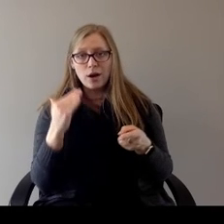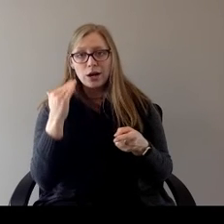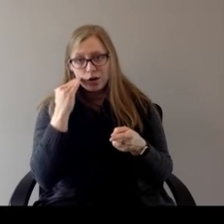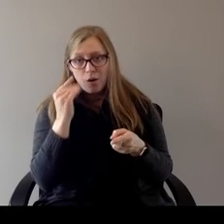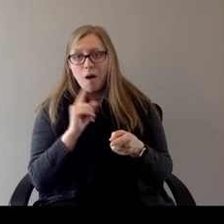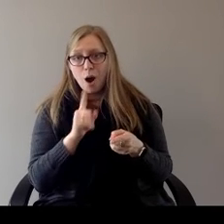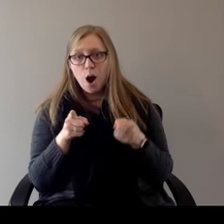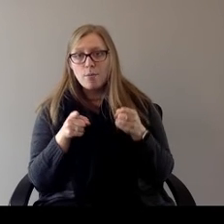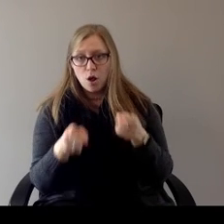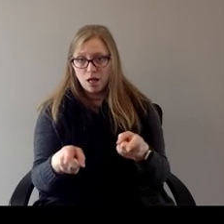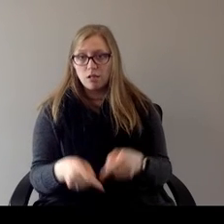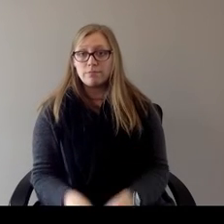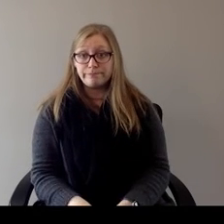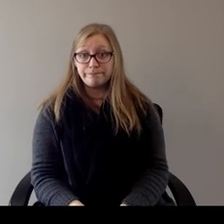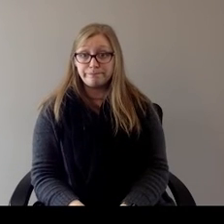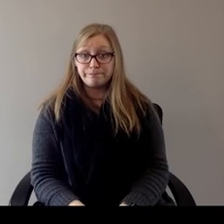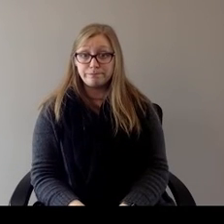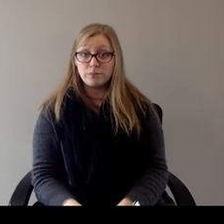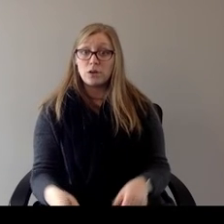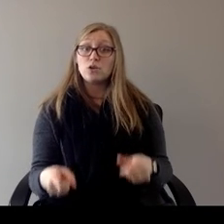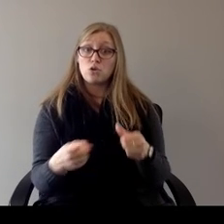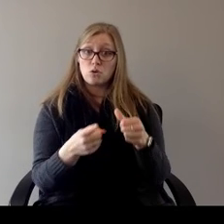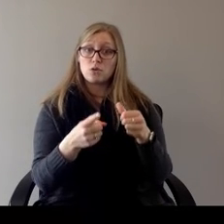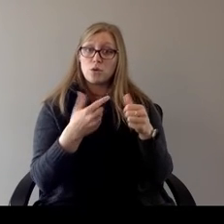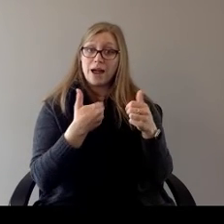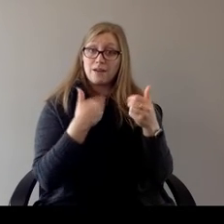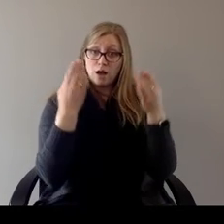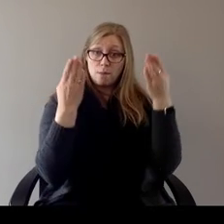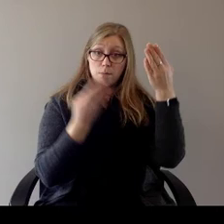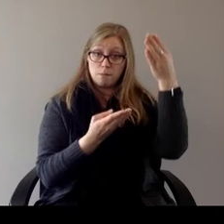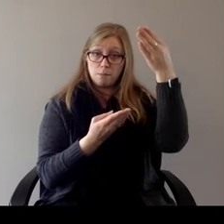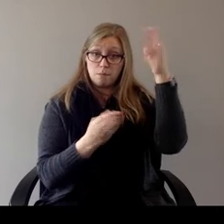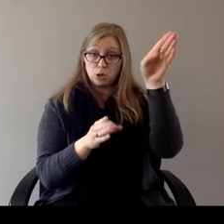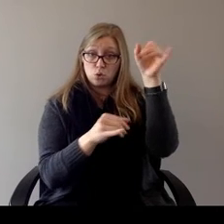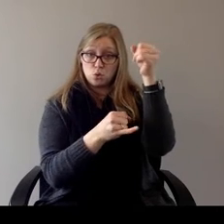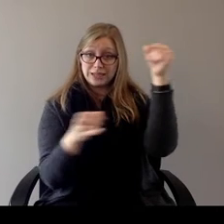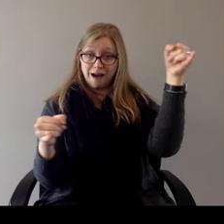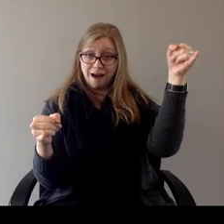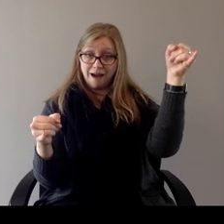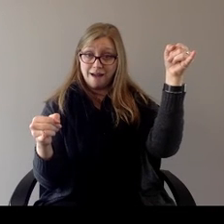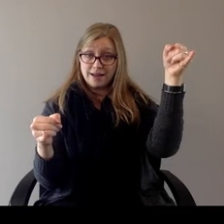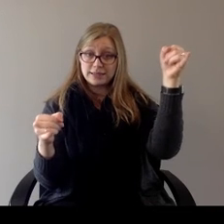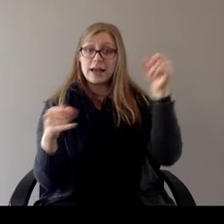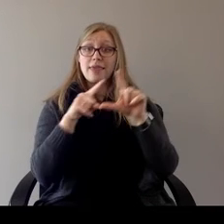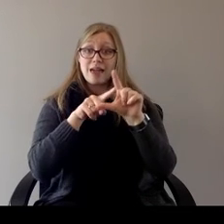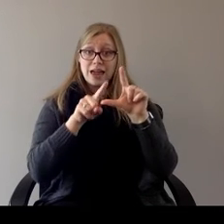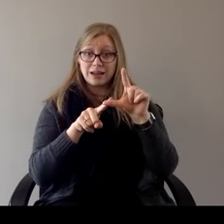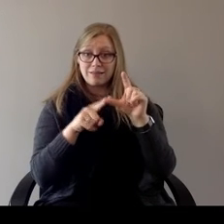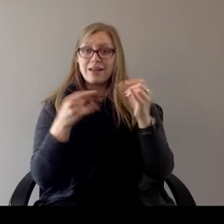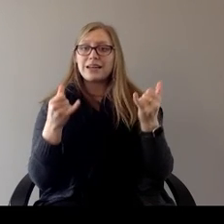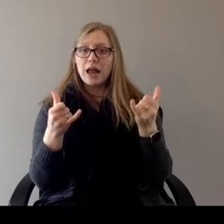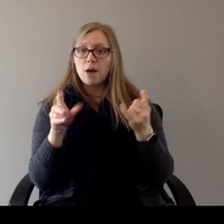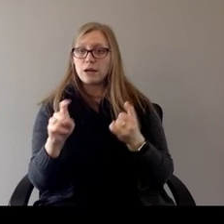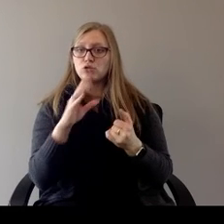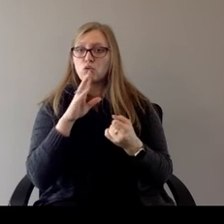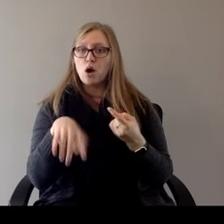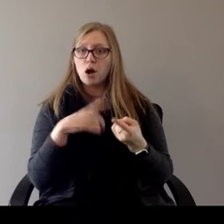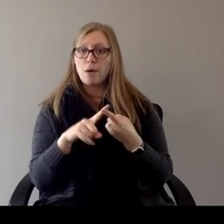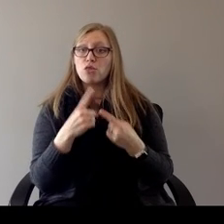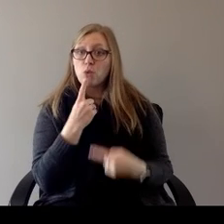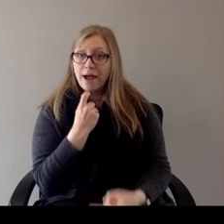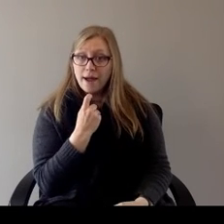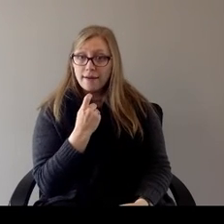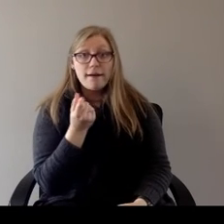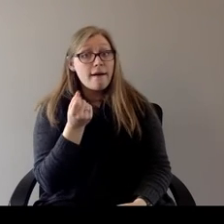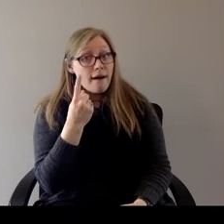So far we have the blue side, the included angle, and now we have to talk about the red side. So we have to be careful about the order here.